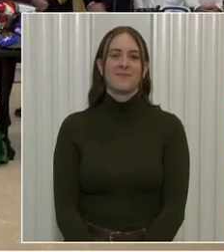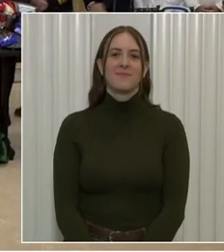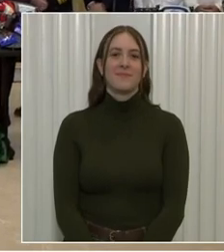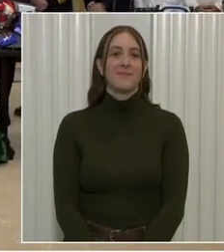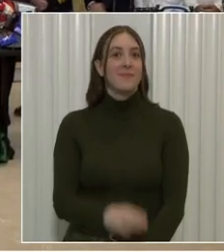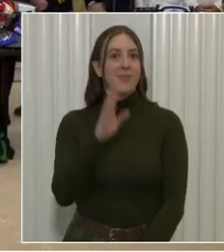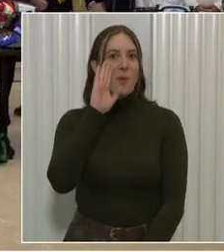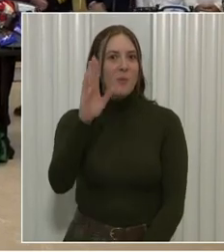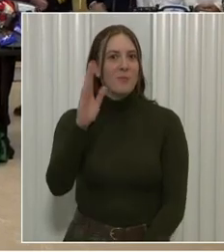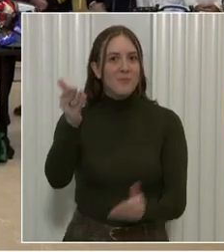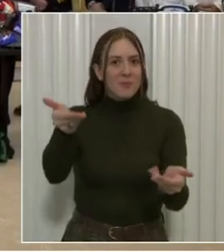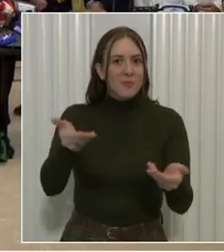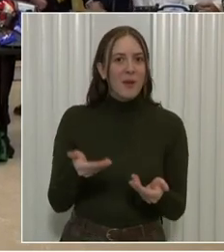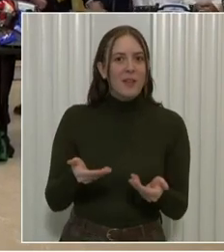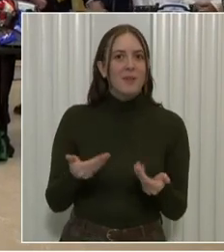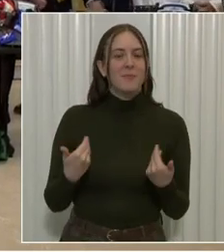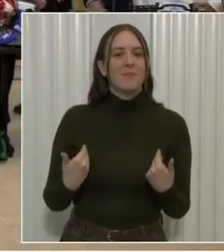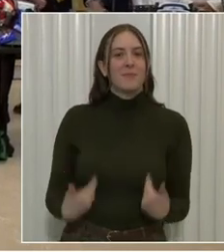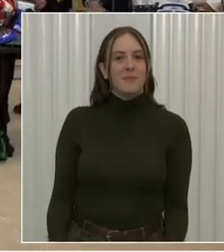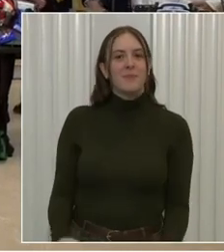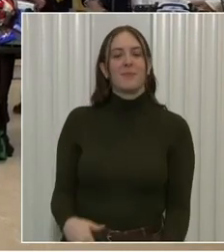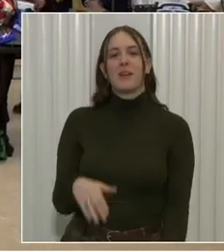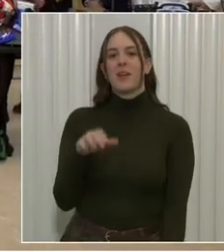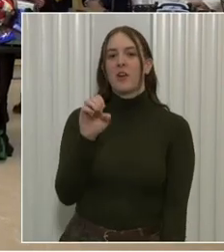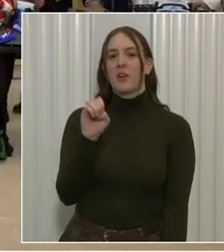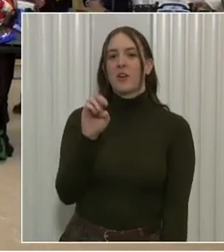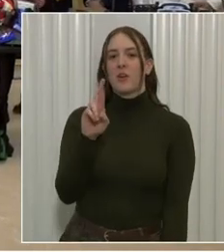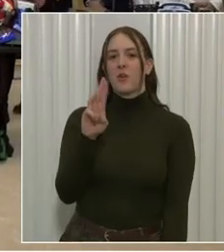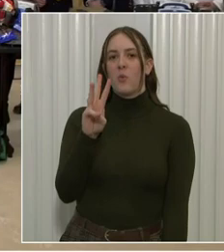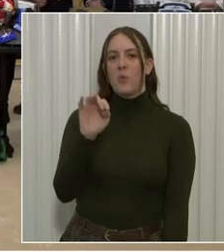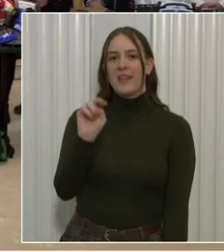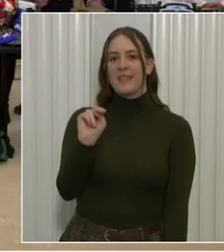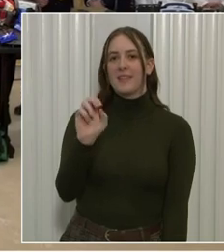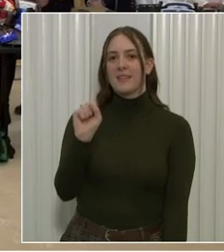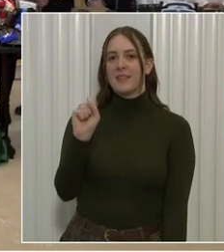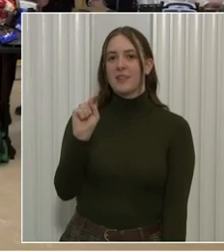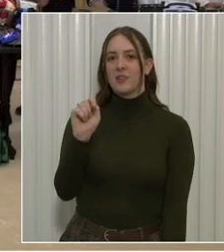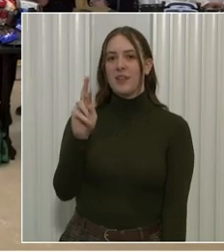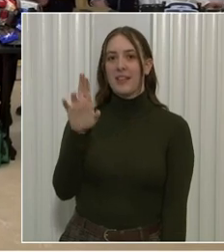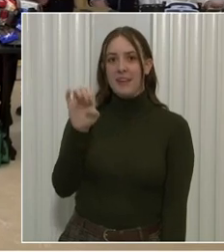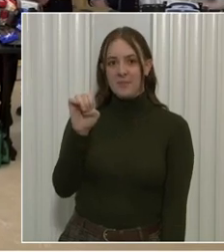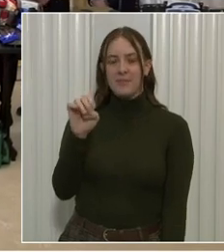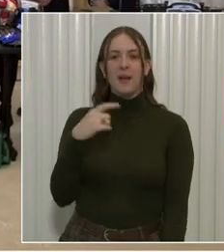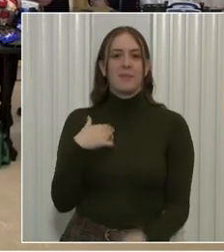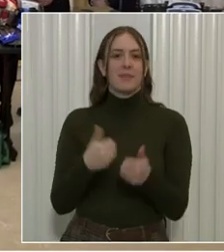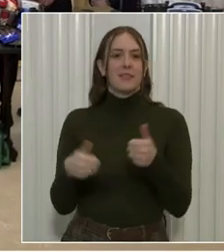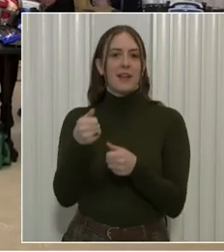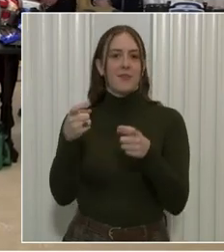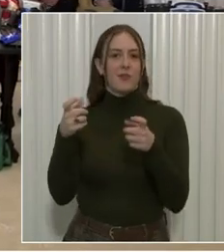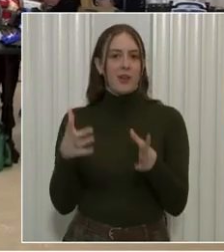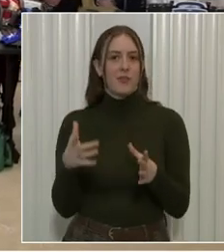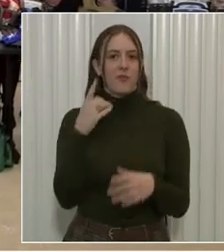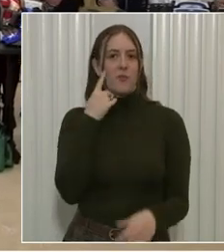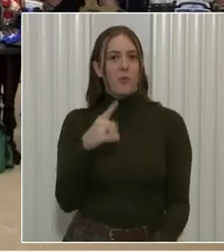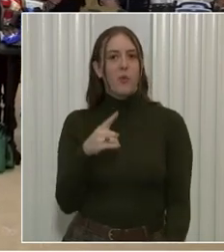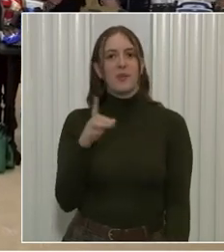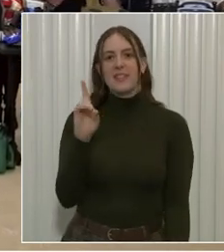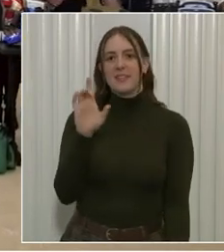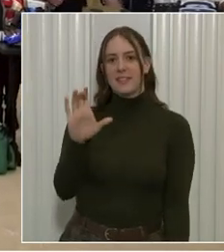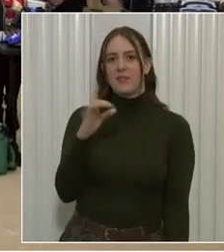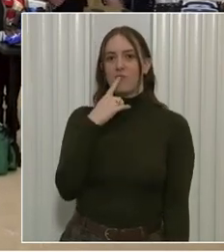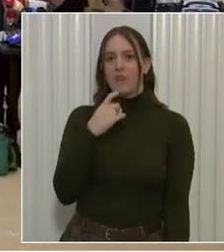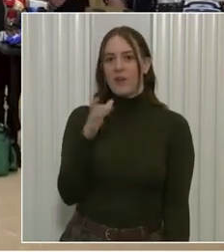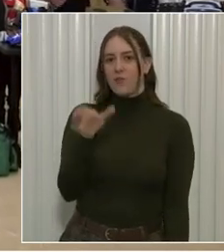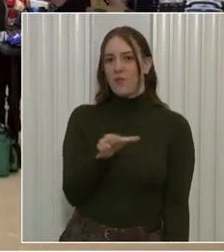Hello and welcome. My name is Erwin Steerley. I'm the Executive Director of the Red Cross for the District of Columbia. And I just want to thank you all for being here